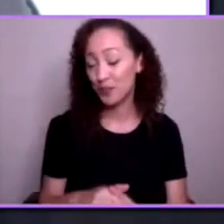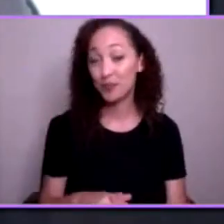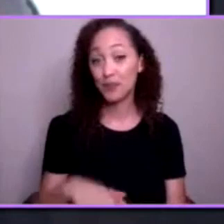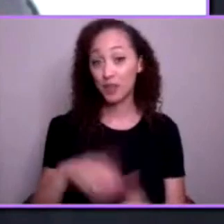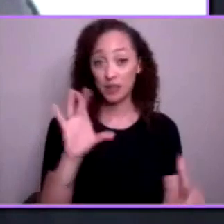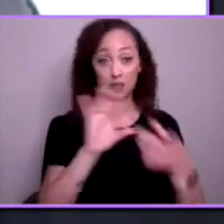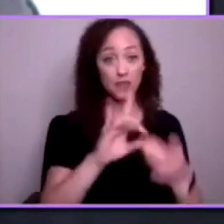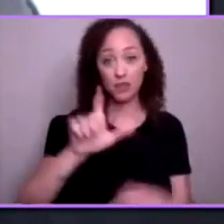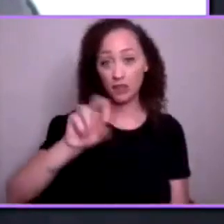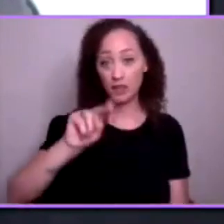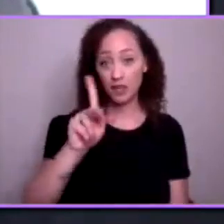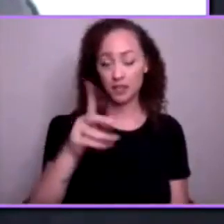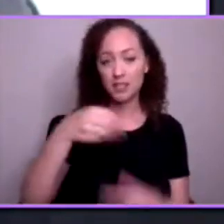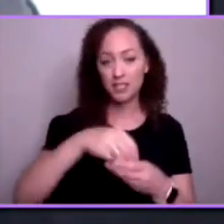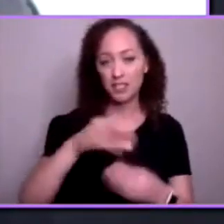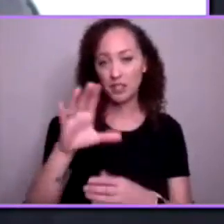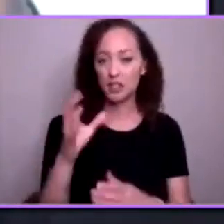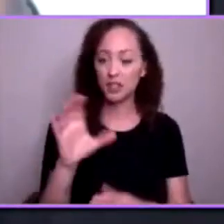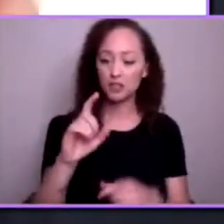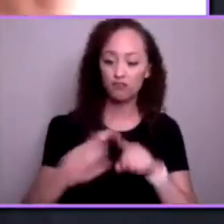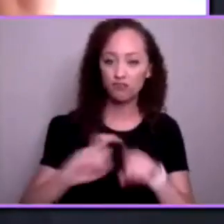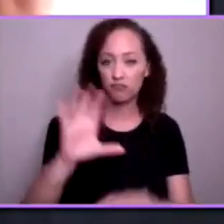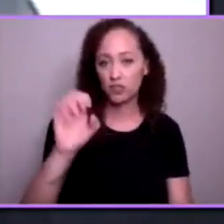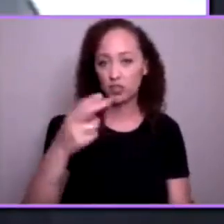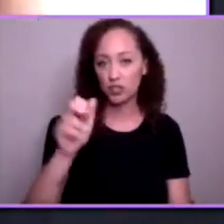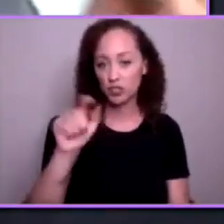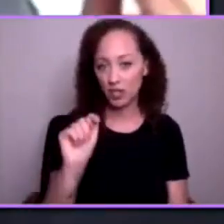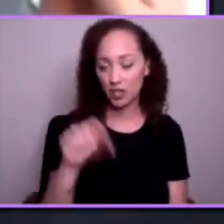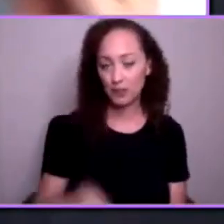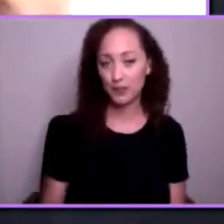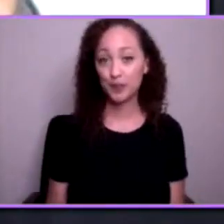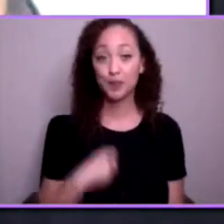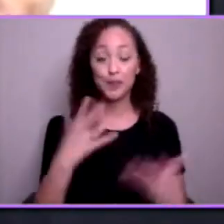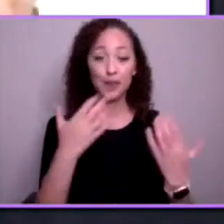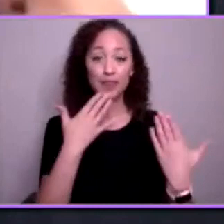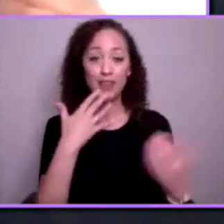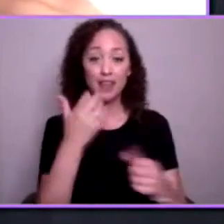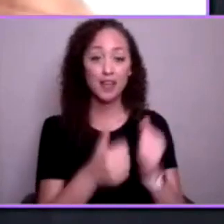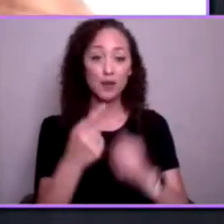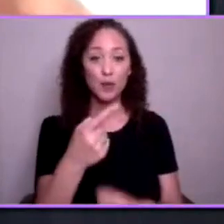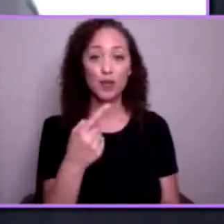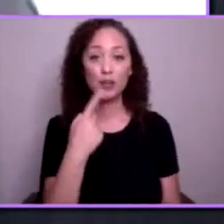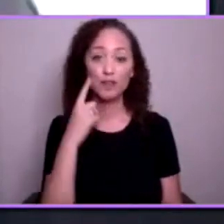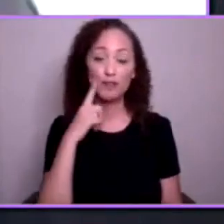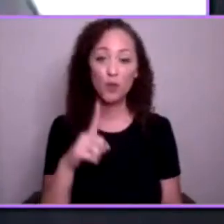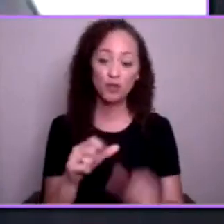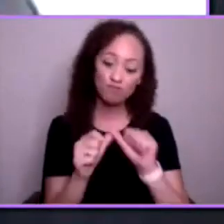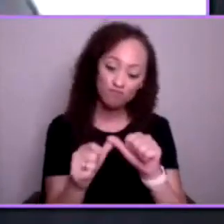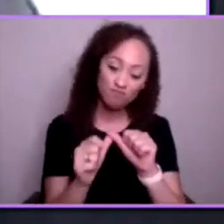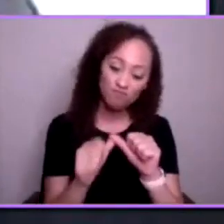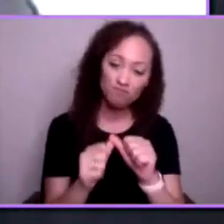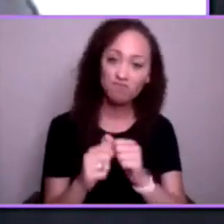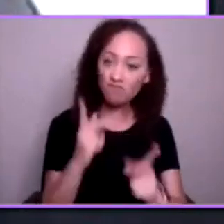I also want to thank everybody for sticking with us. I know This has been a very dense program, and we are